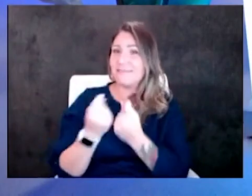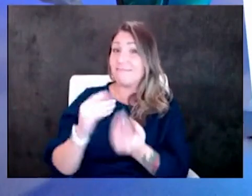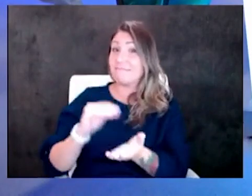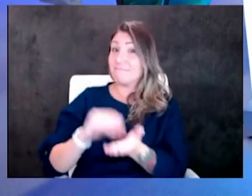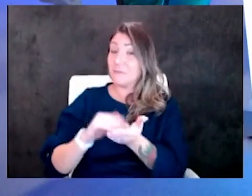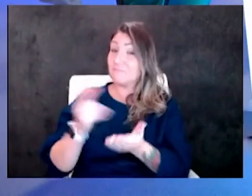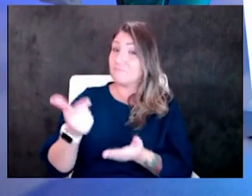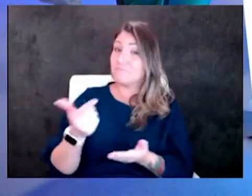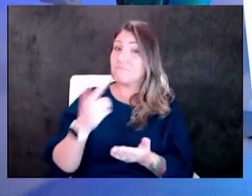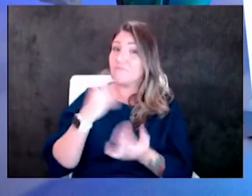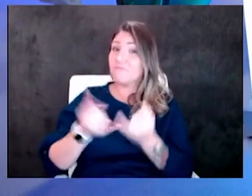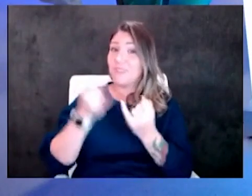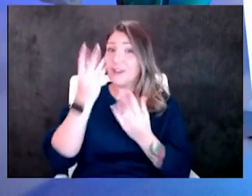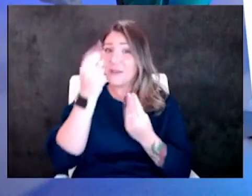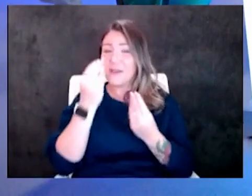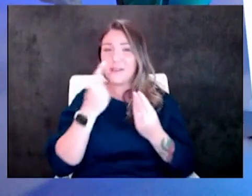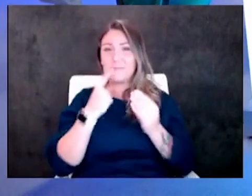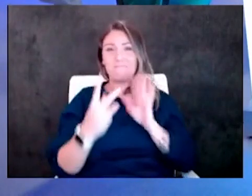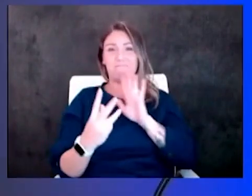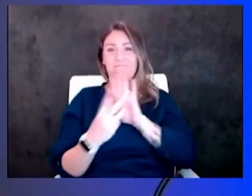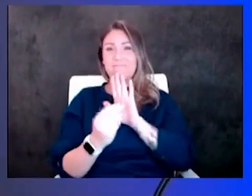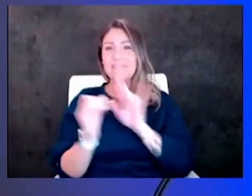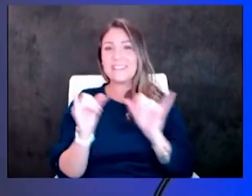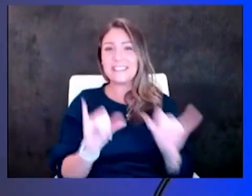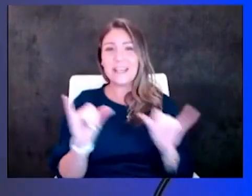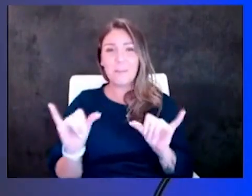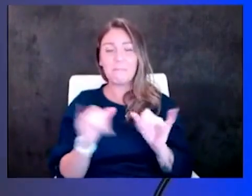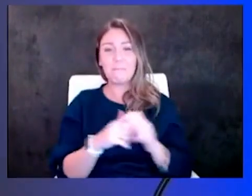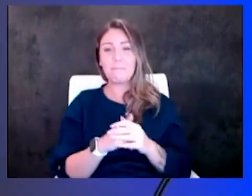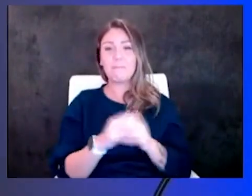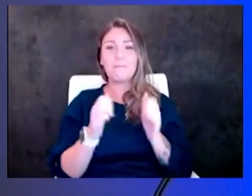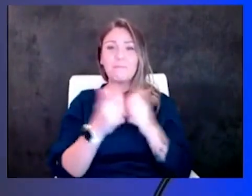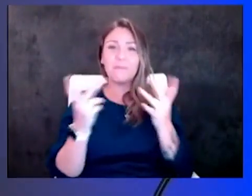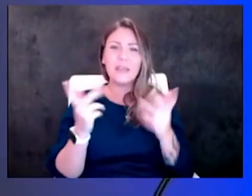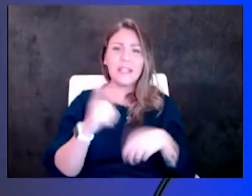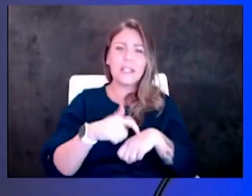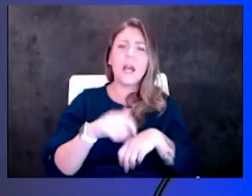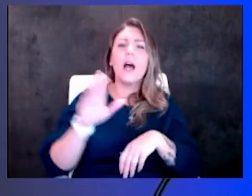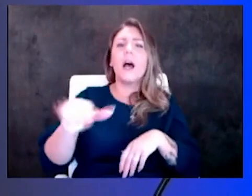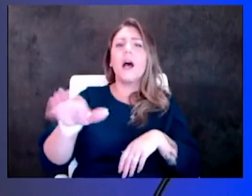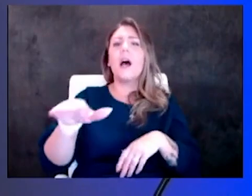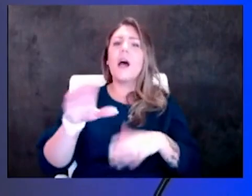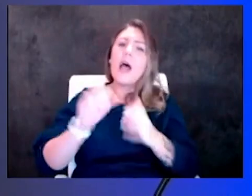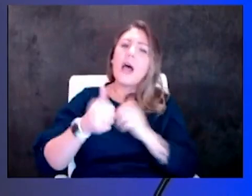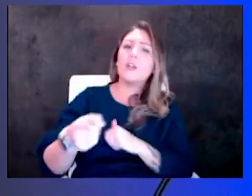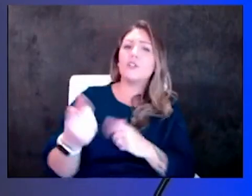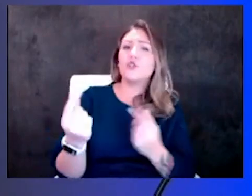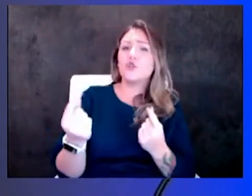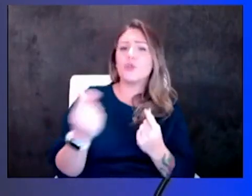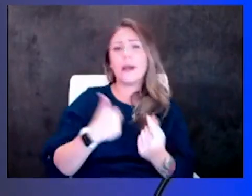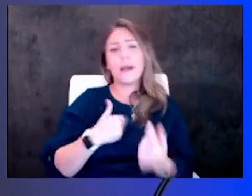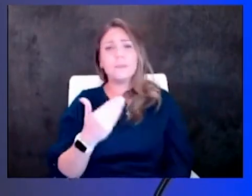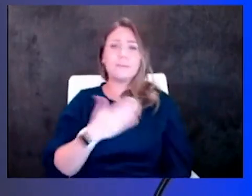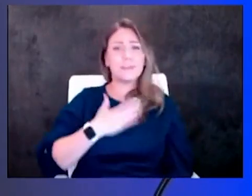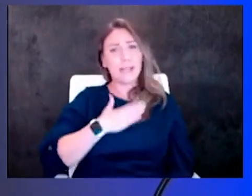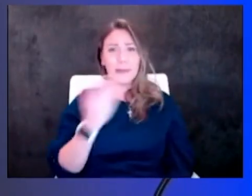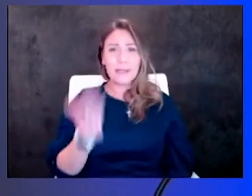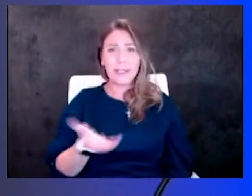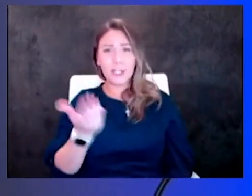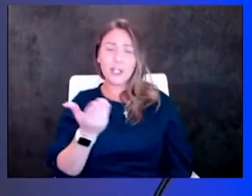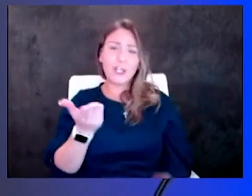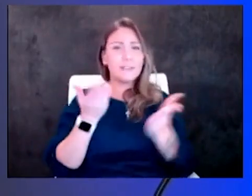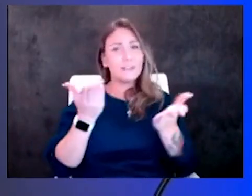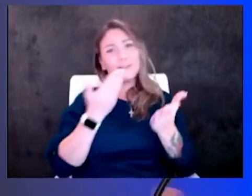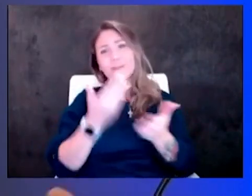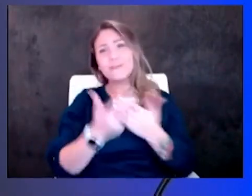Yeah, I would kind of echo that. You know, a lot of times people ask, "Hey, Dr. Reeves, how you doing?" And I just say, "Oh, I'm just happy to be here serving the good people of Kansas City."